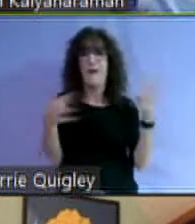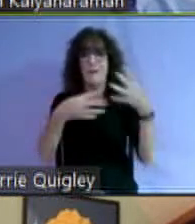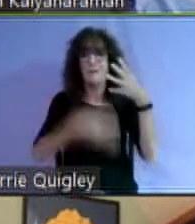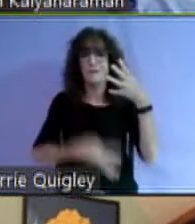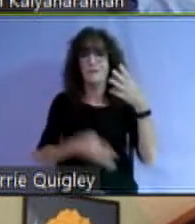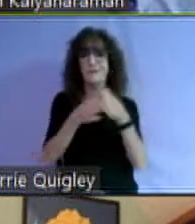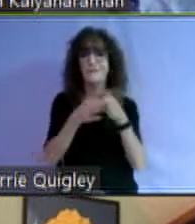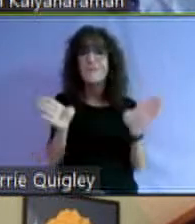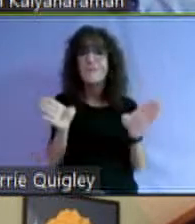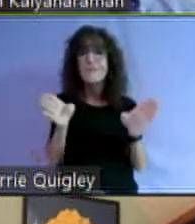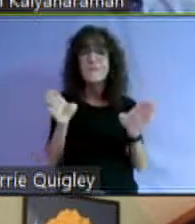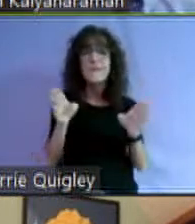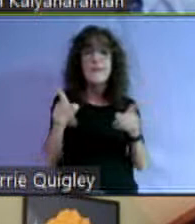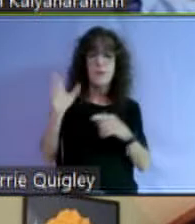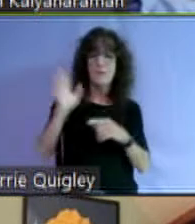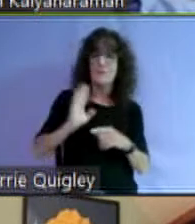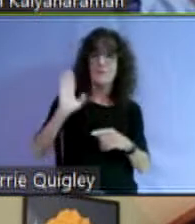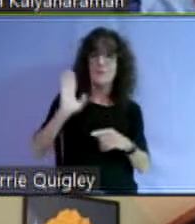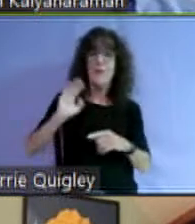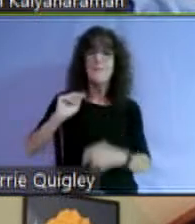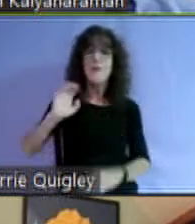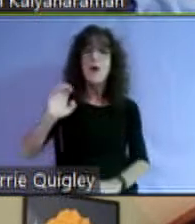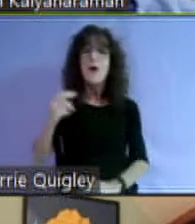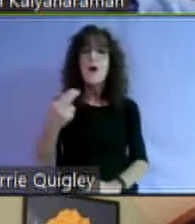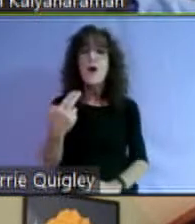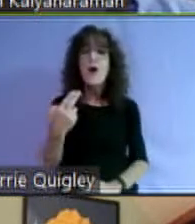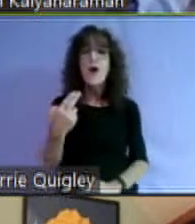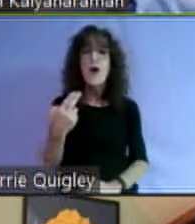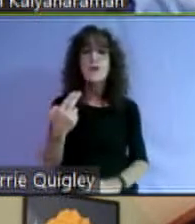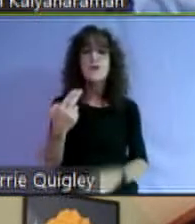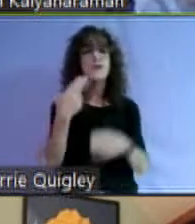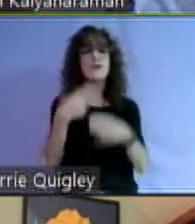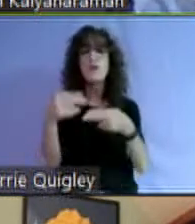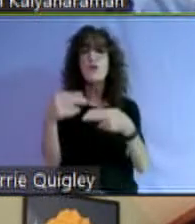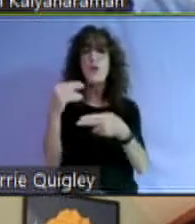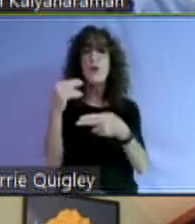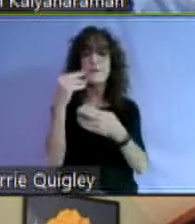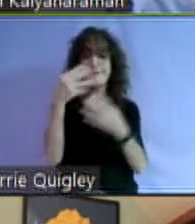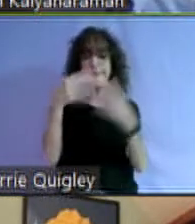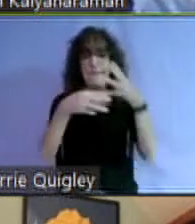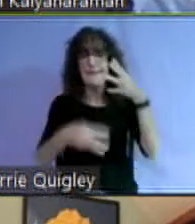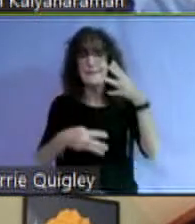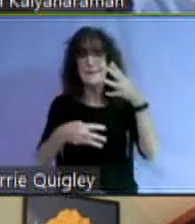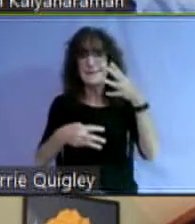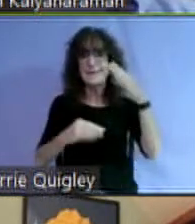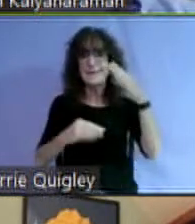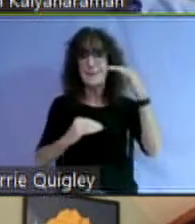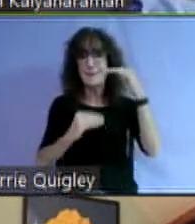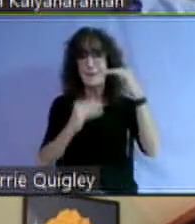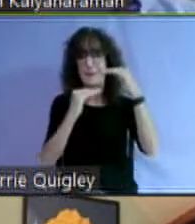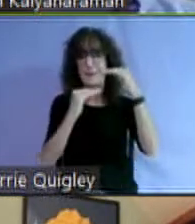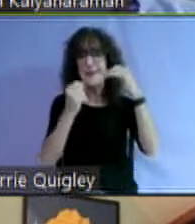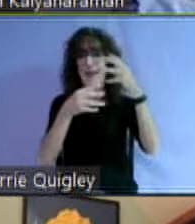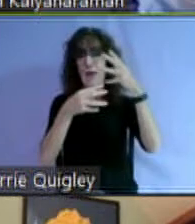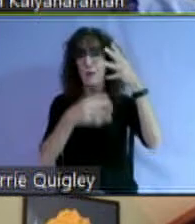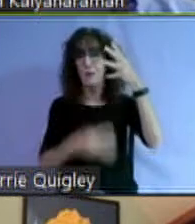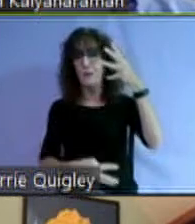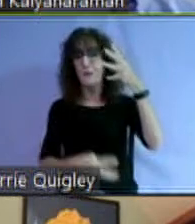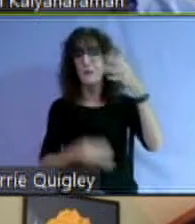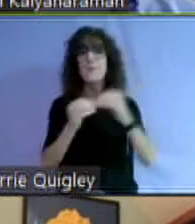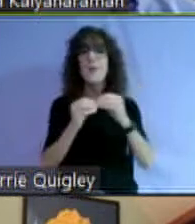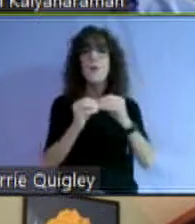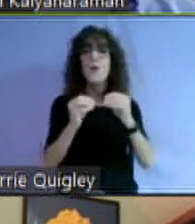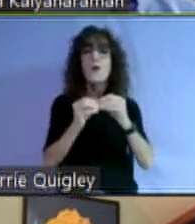when we started in March, it was a much shorter set. And what we've seen is that we've learned more about how it's manifesting,